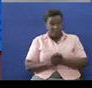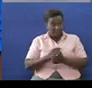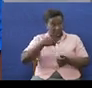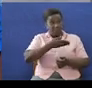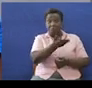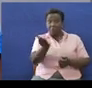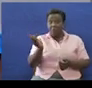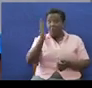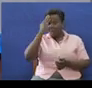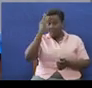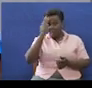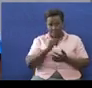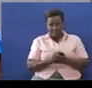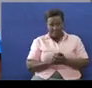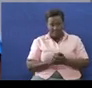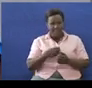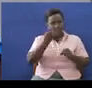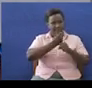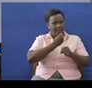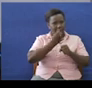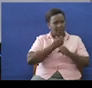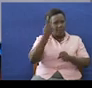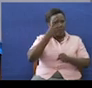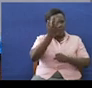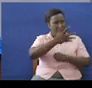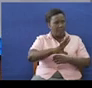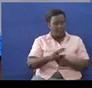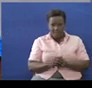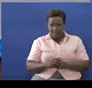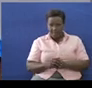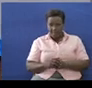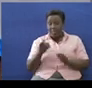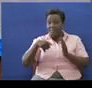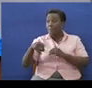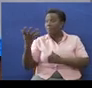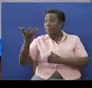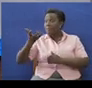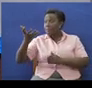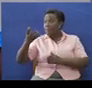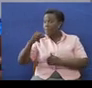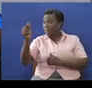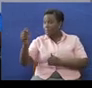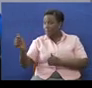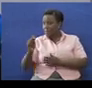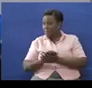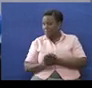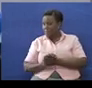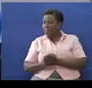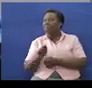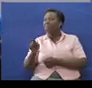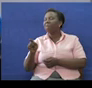in Tanzania. We know that water fetching in most of the Tanzanian